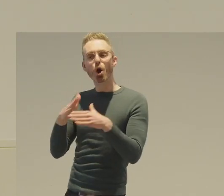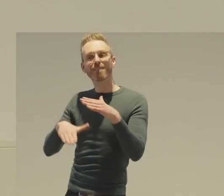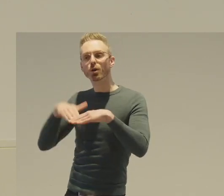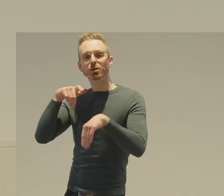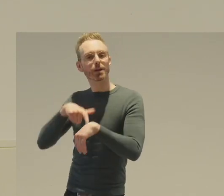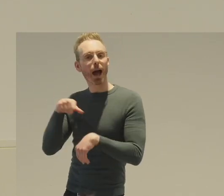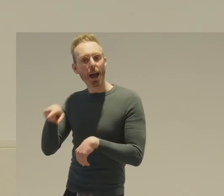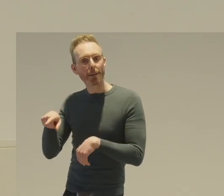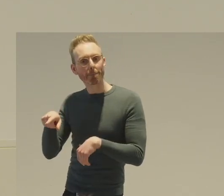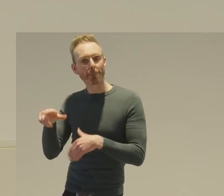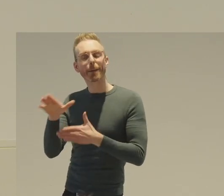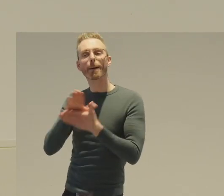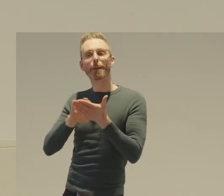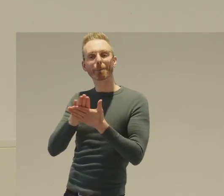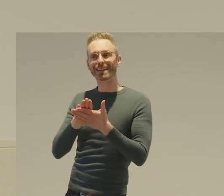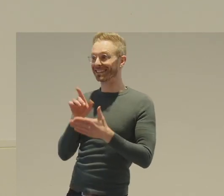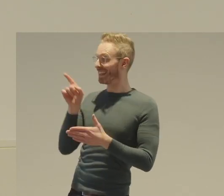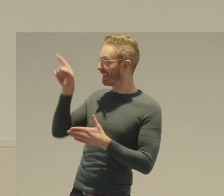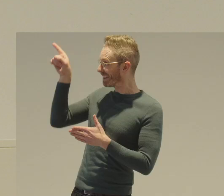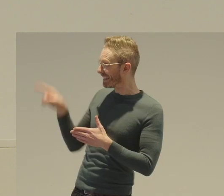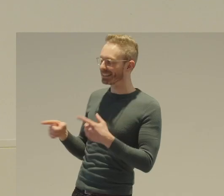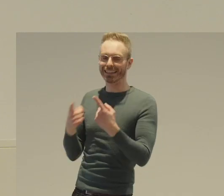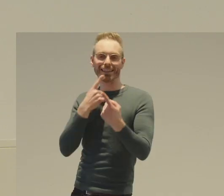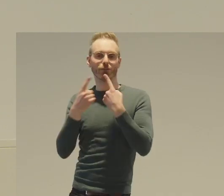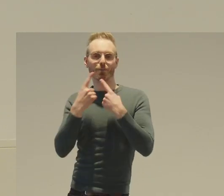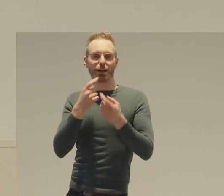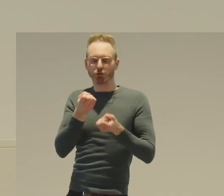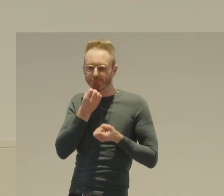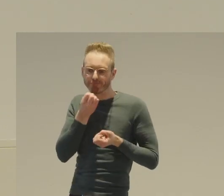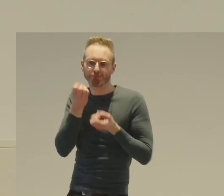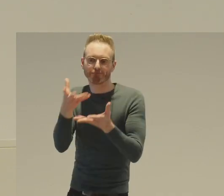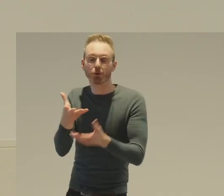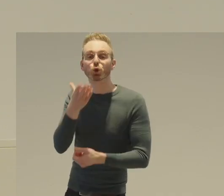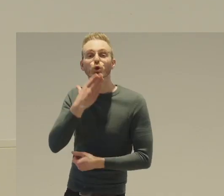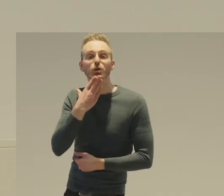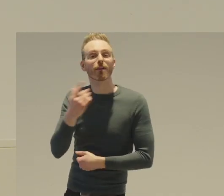don't have a full-time job and still need those benefits.